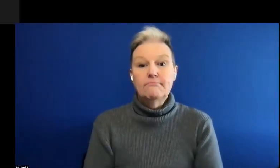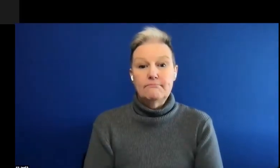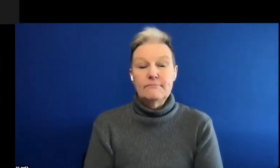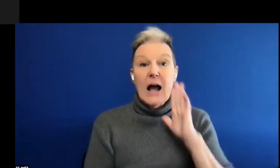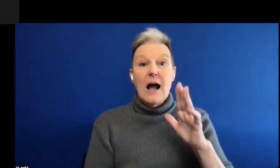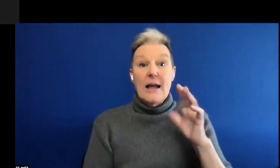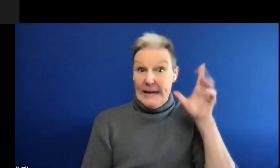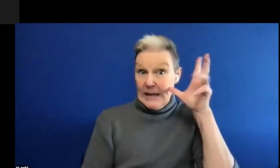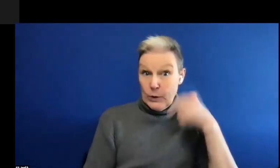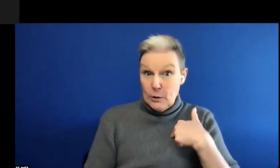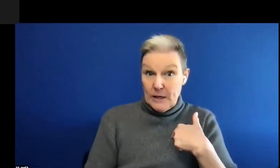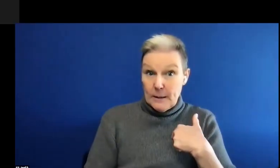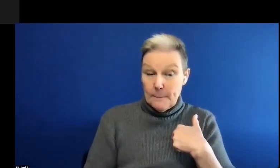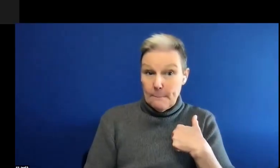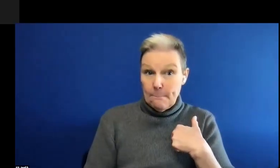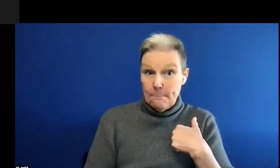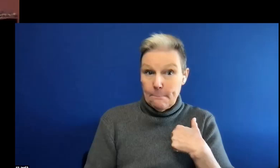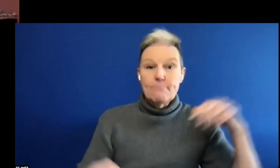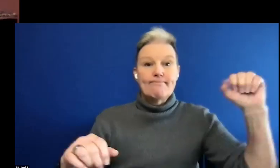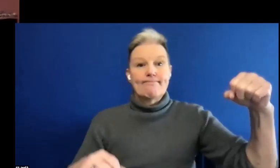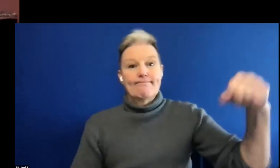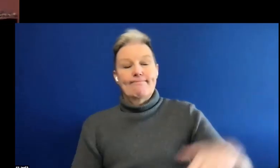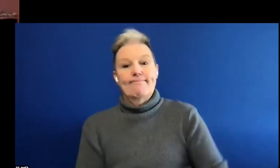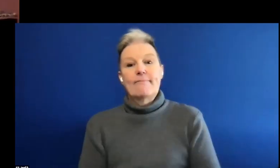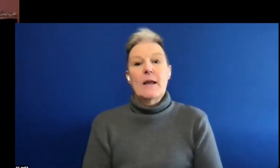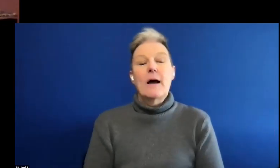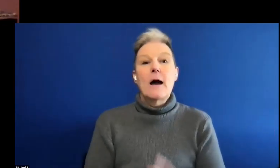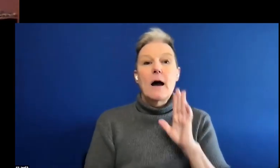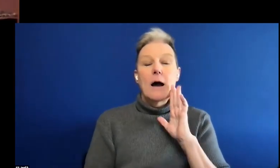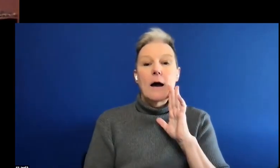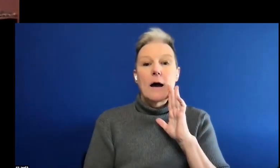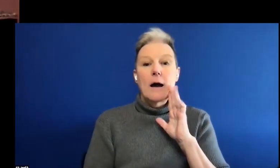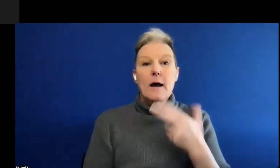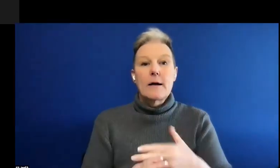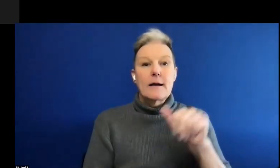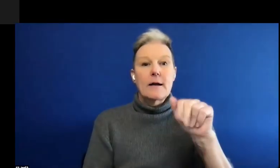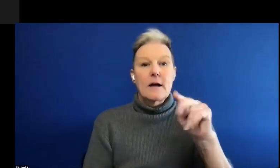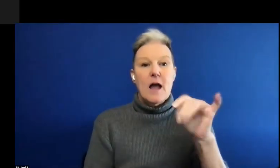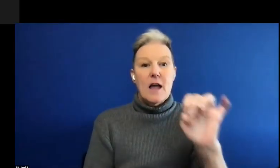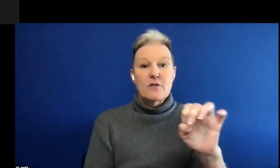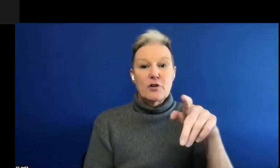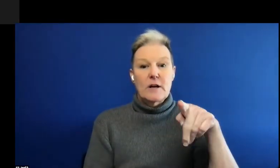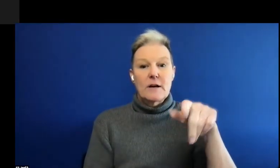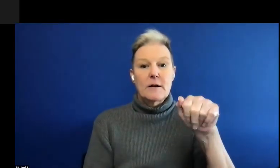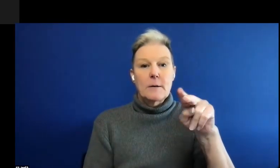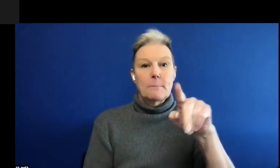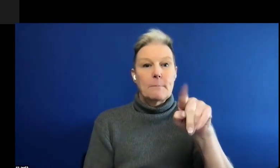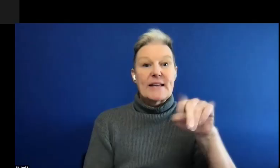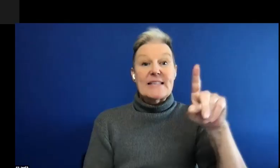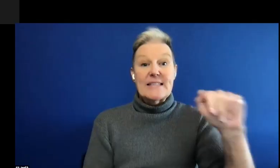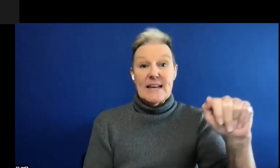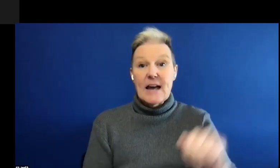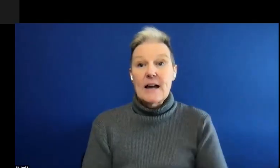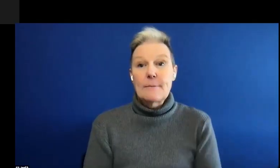Hi, can you hear me? Yes, we can. Okay. My name is Angie Pianzika,